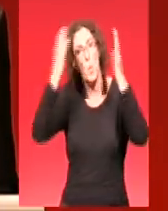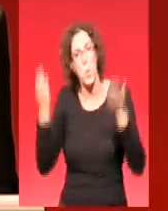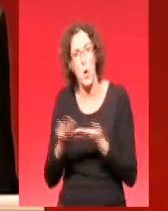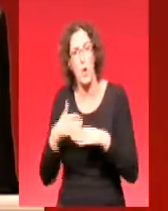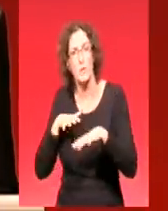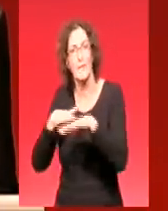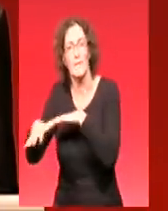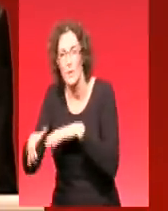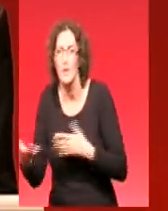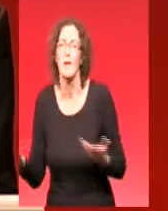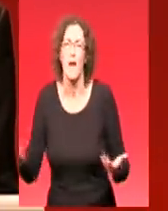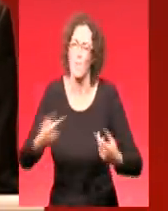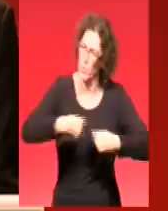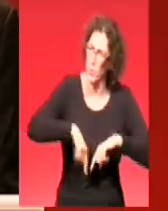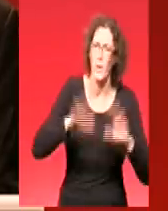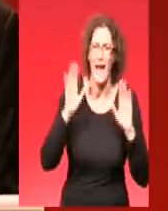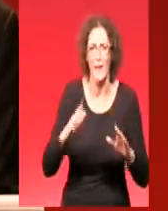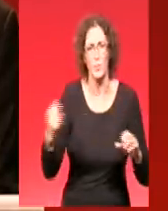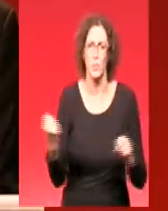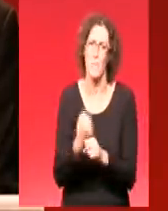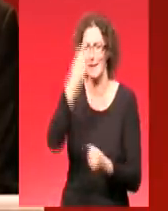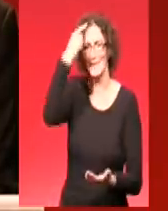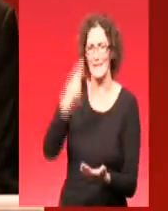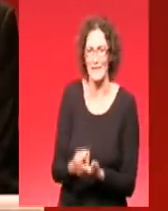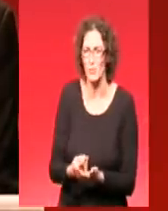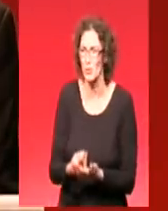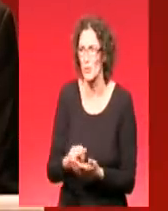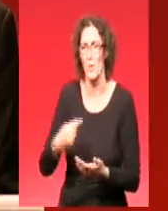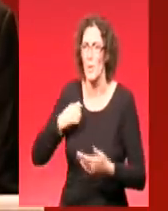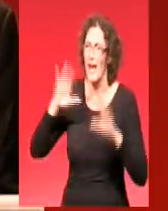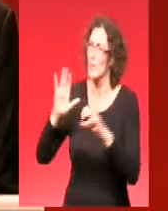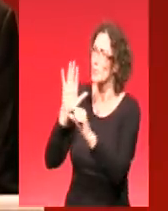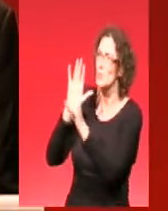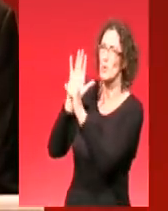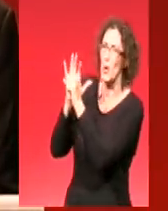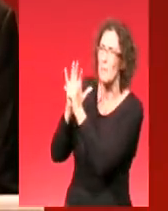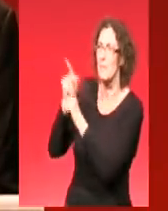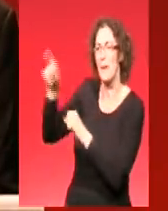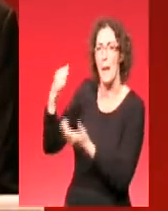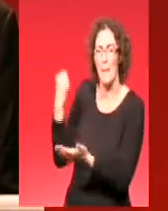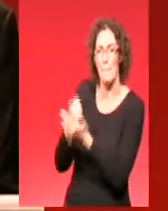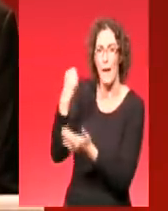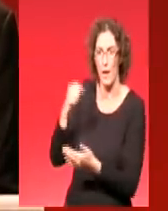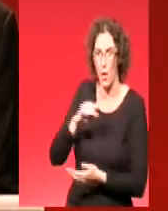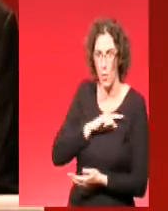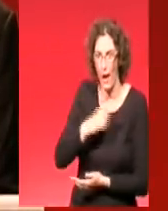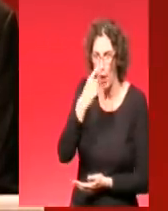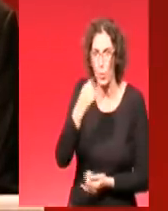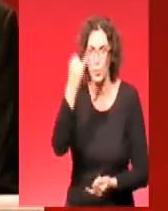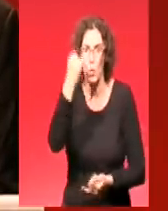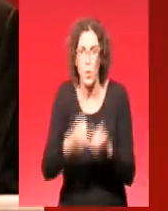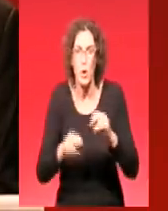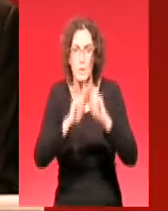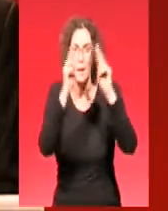and thousands more being thrown out of work. And without this action, borrowing would not have been lower in the long run,